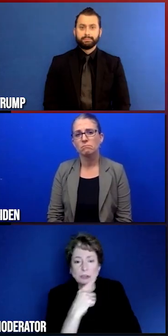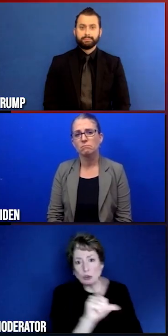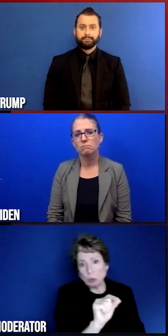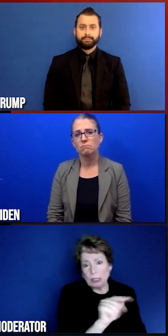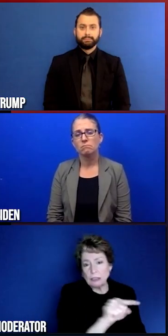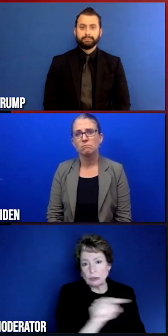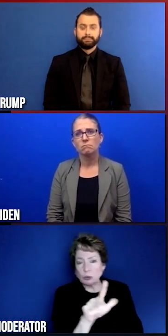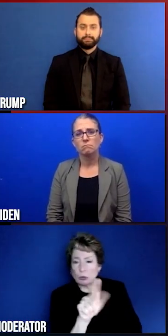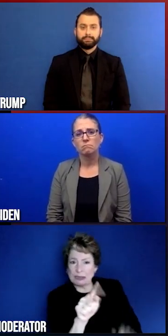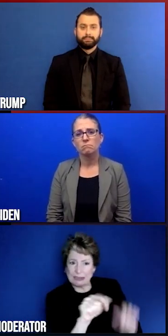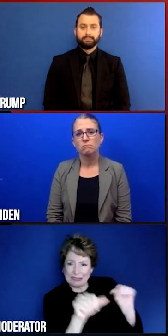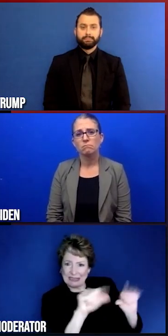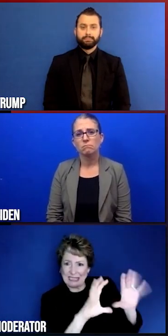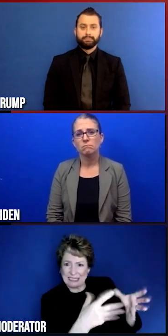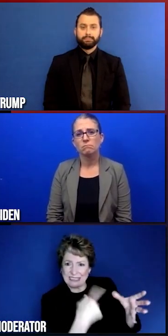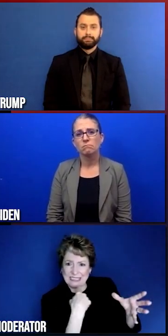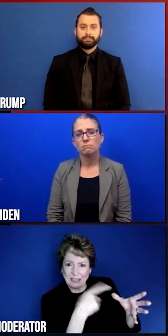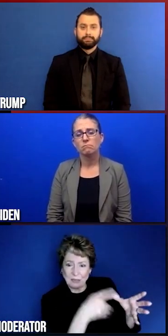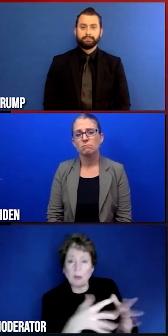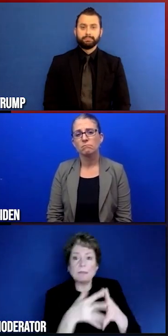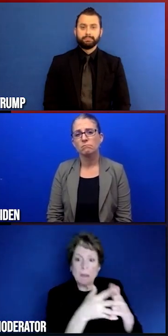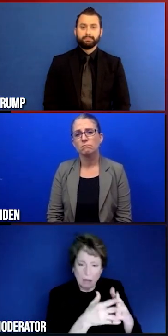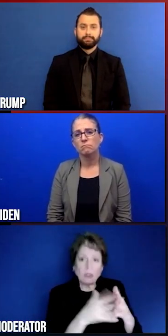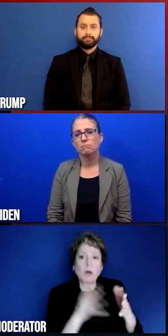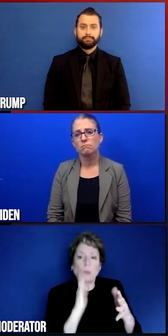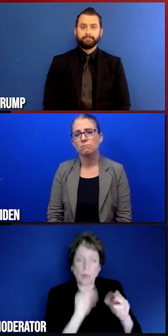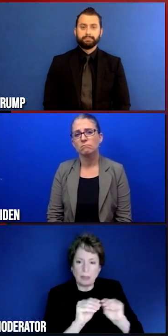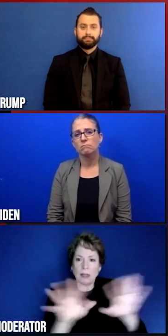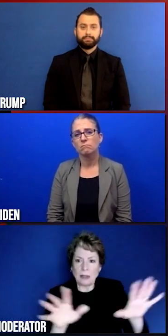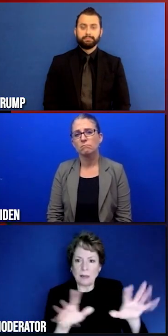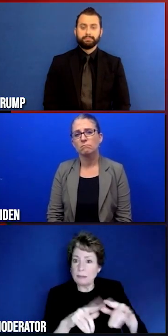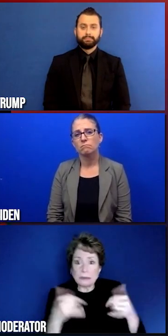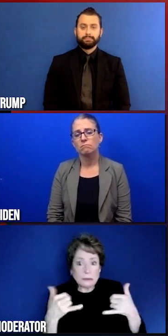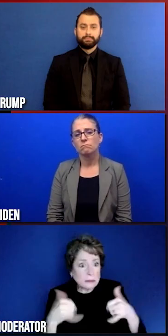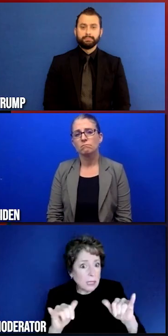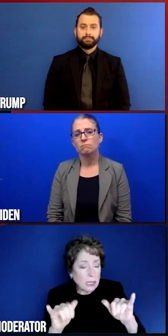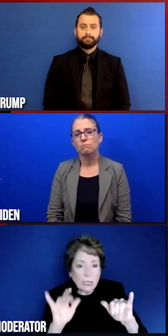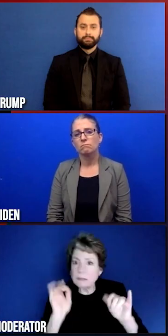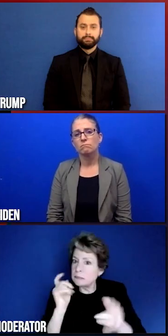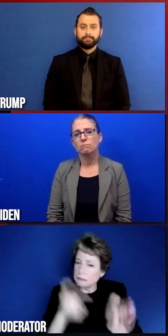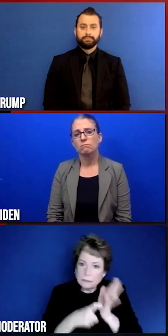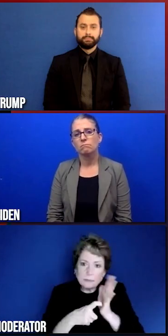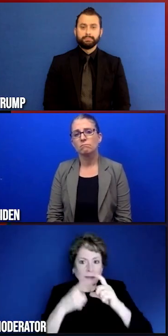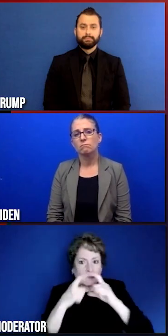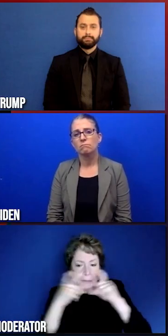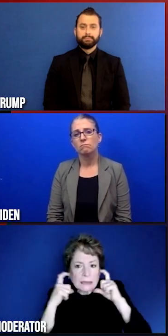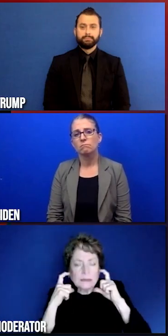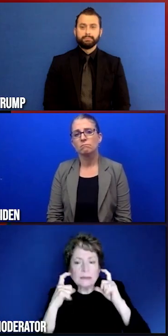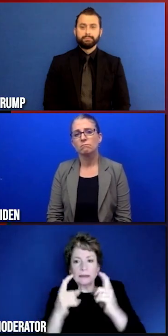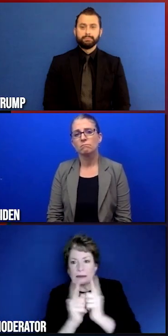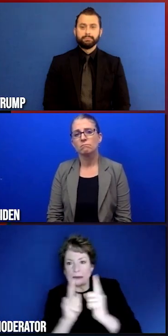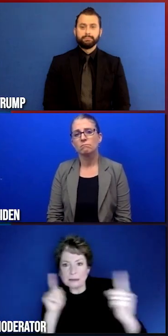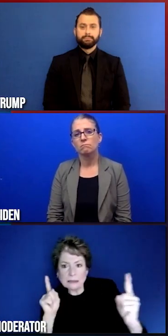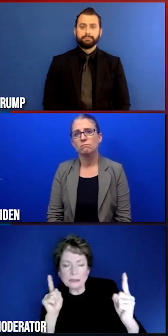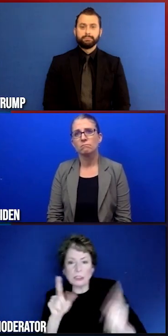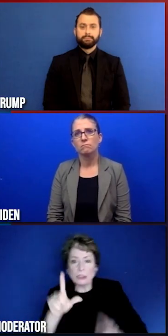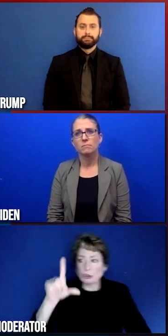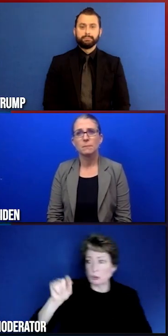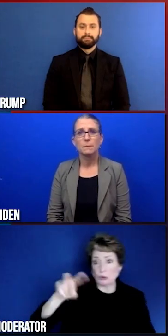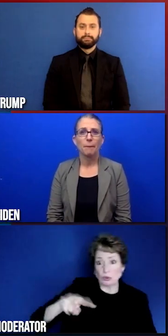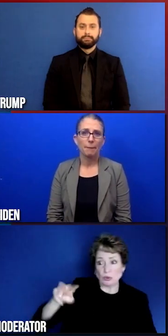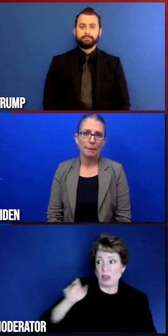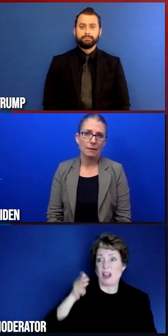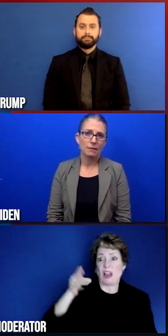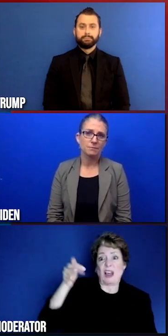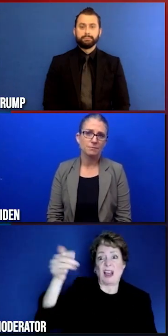will be wearing masks and distancing into 2022. Is your timeline realistic? No, I think my timeline is going to be more accurate. I don't know